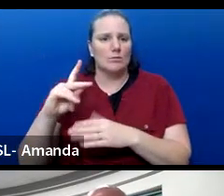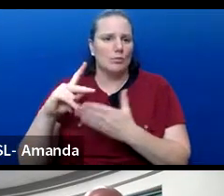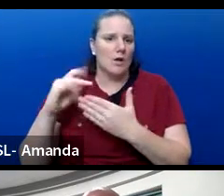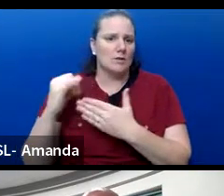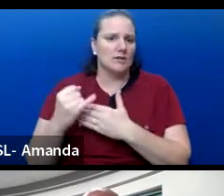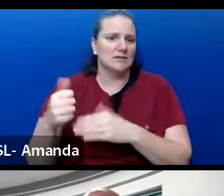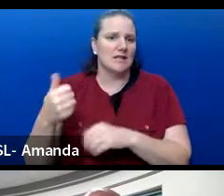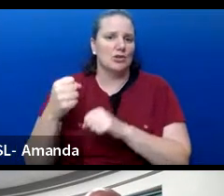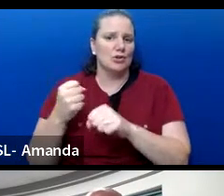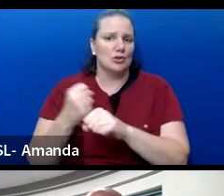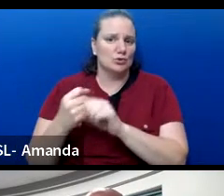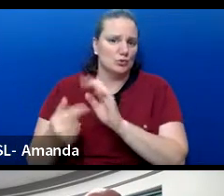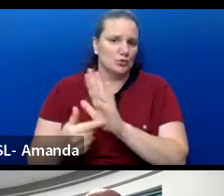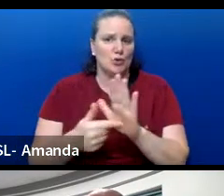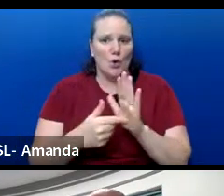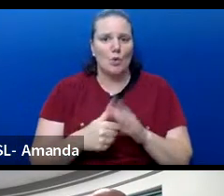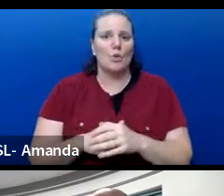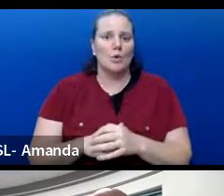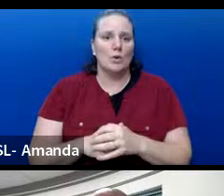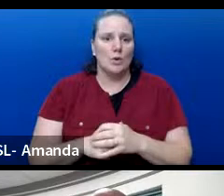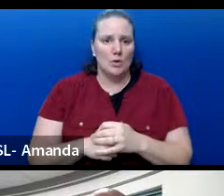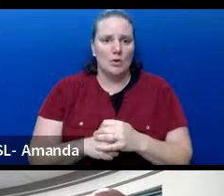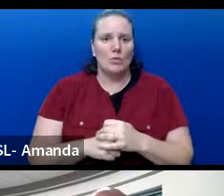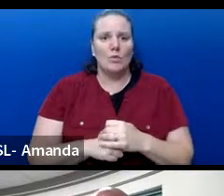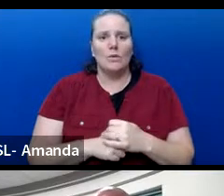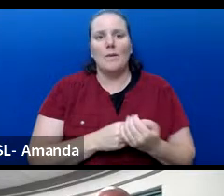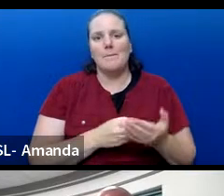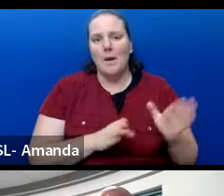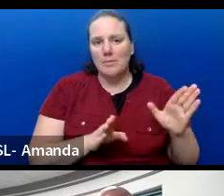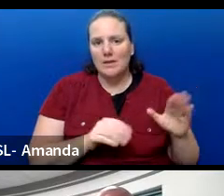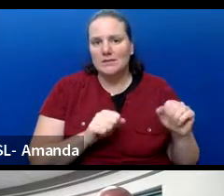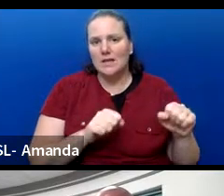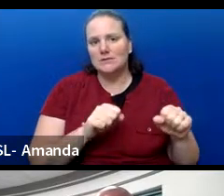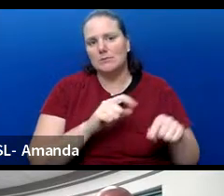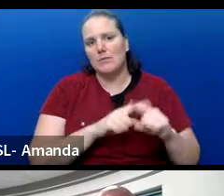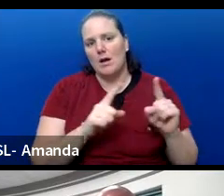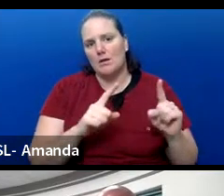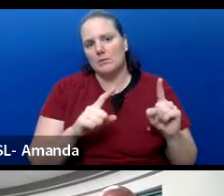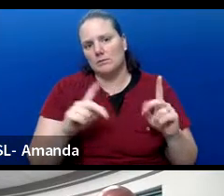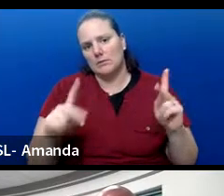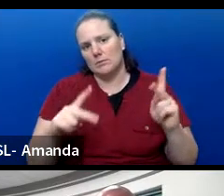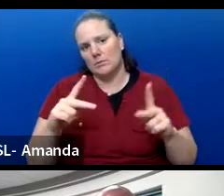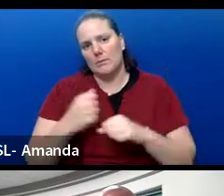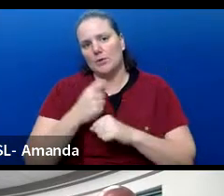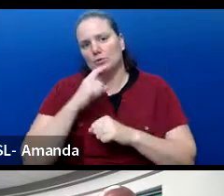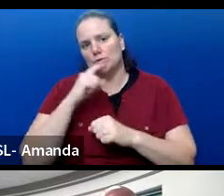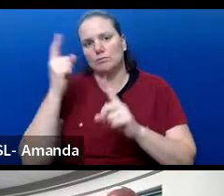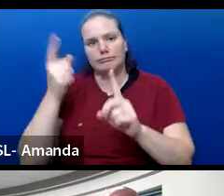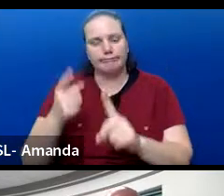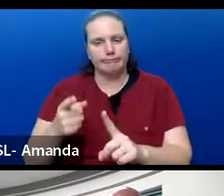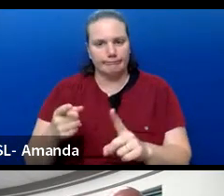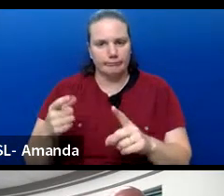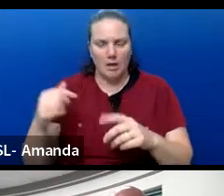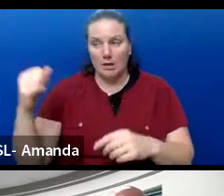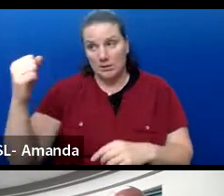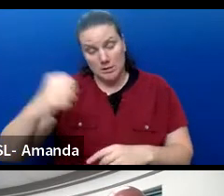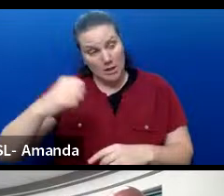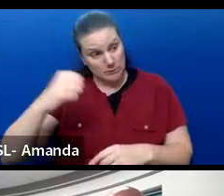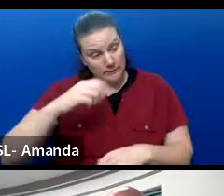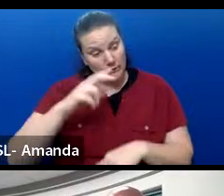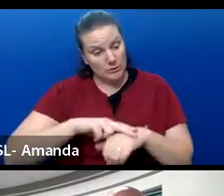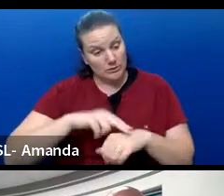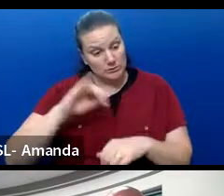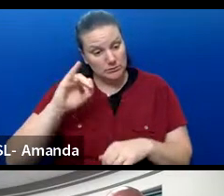to showcase not just to the public, but also as an accountability tool to make sure we're hitting all those goals. So. Absolutely. That's a really great